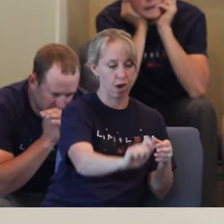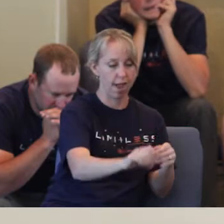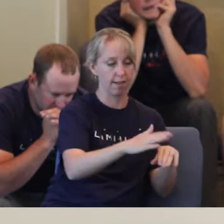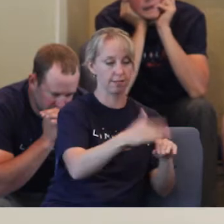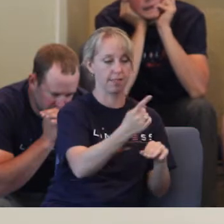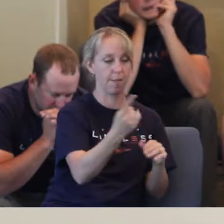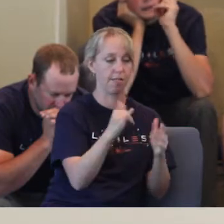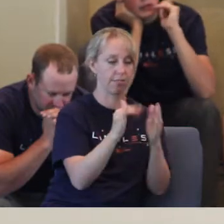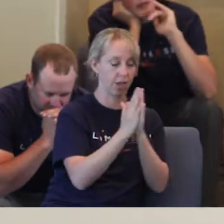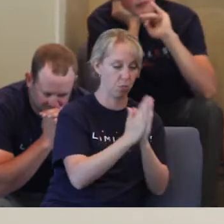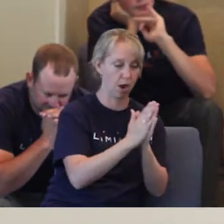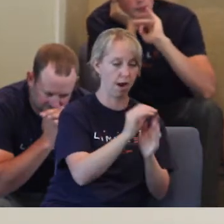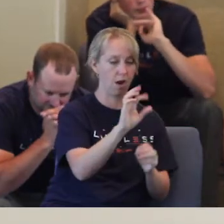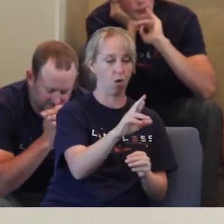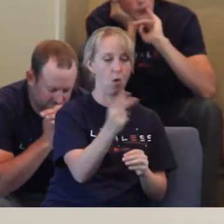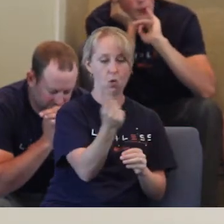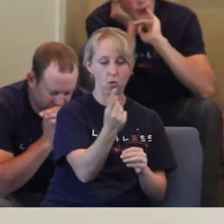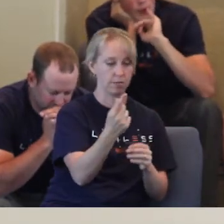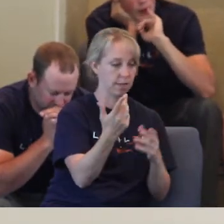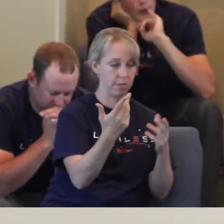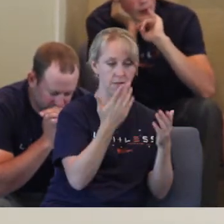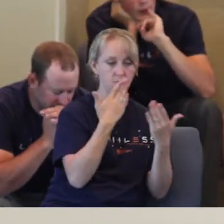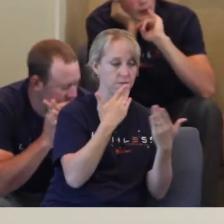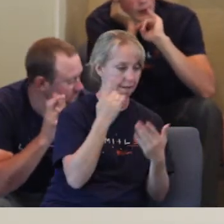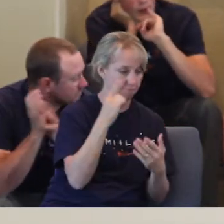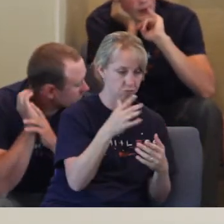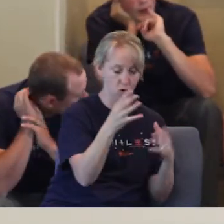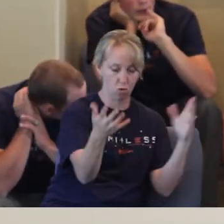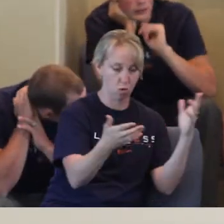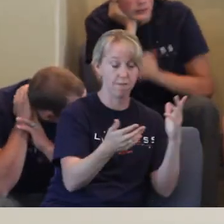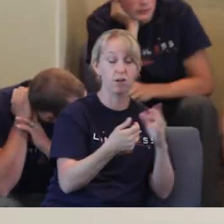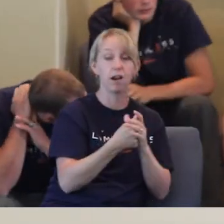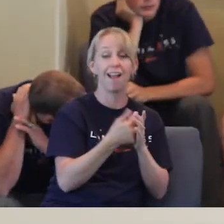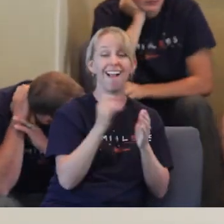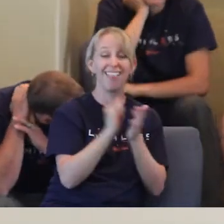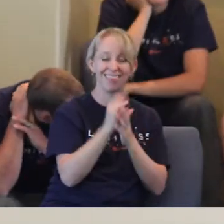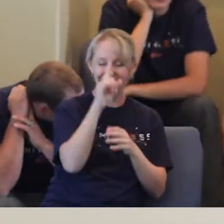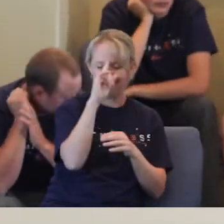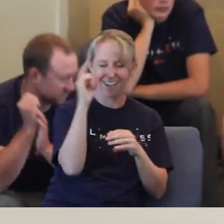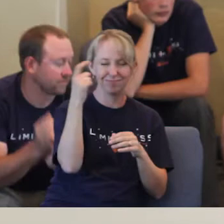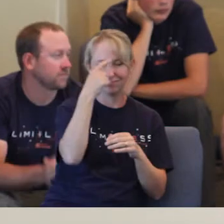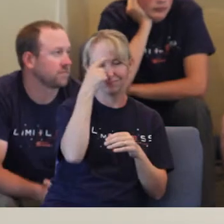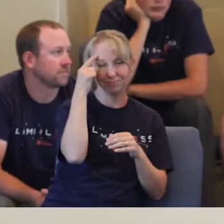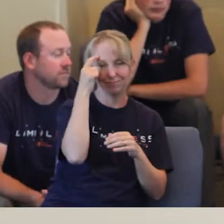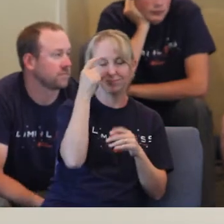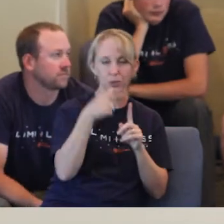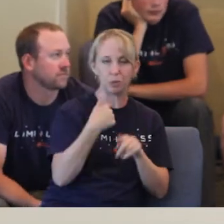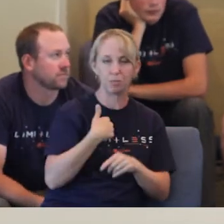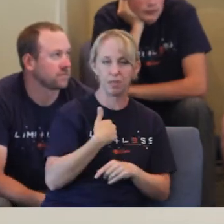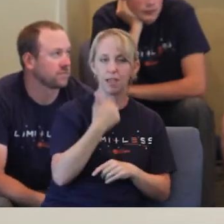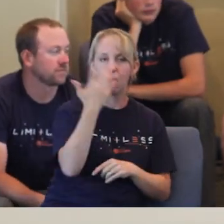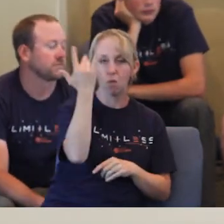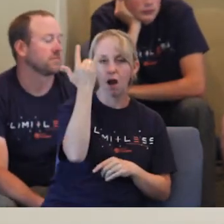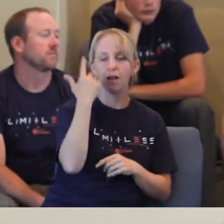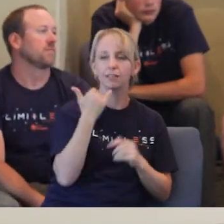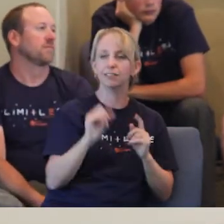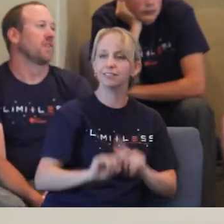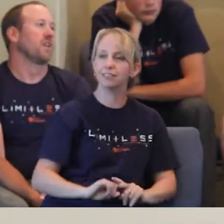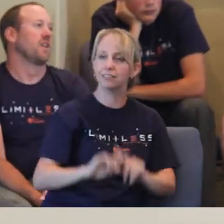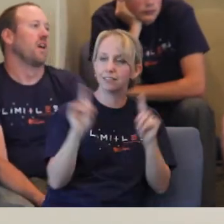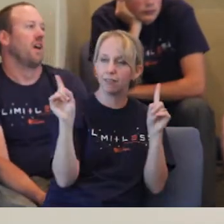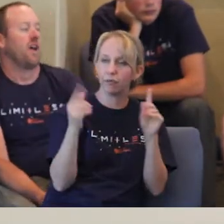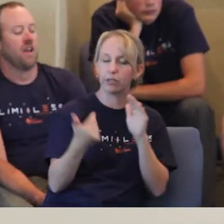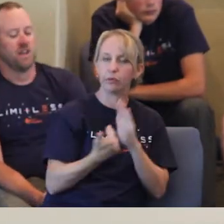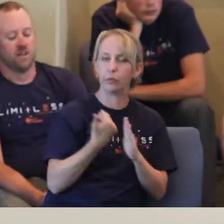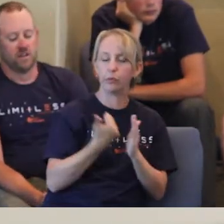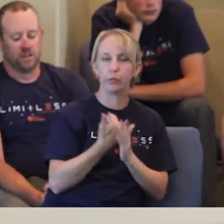and you write something on that section, like a prayer or something you're thankful for. And that just stood out to